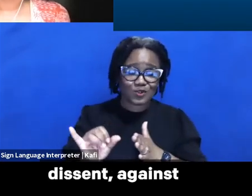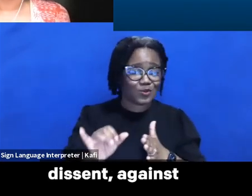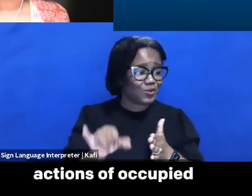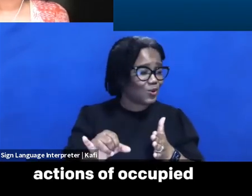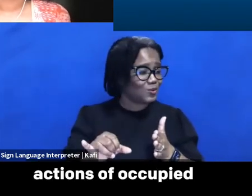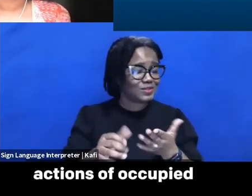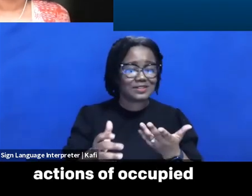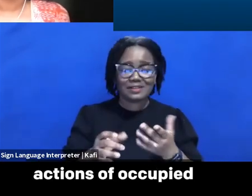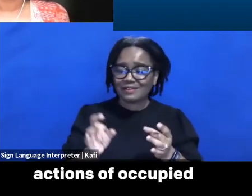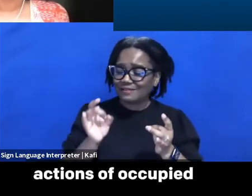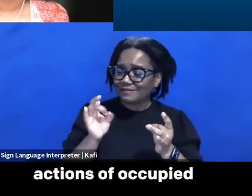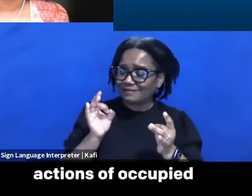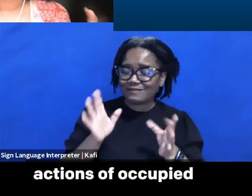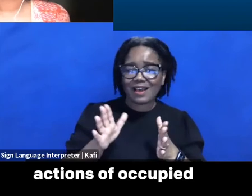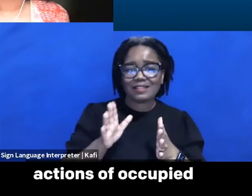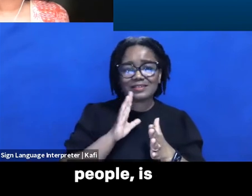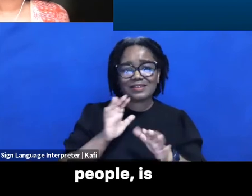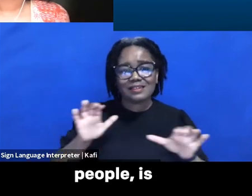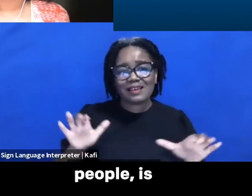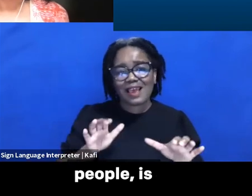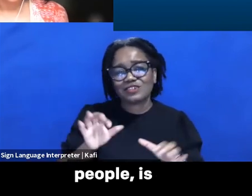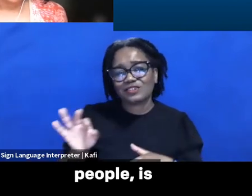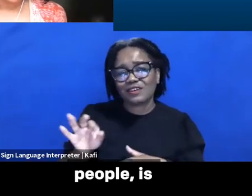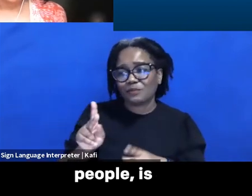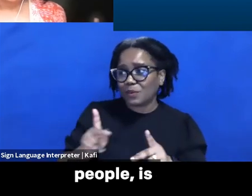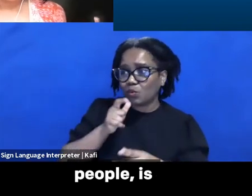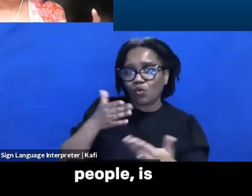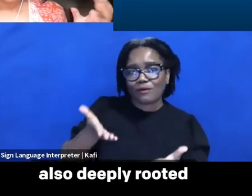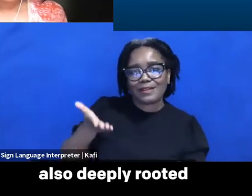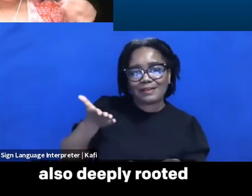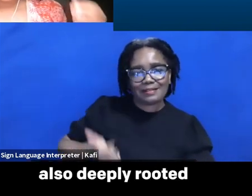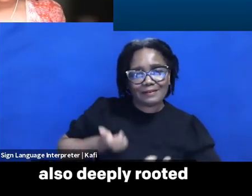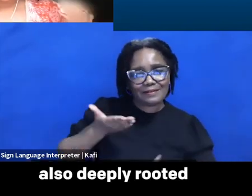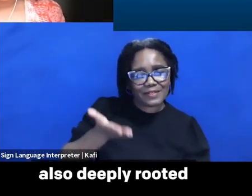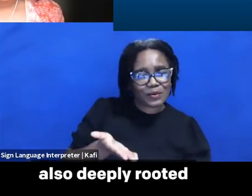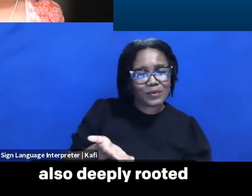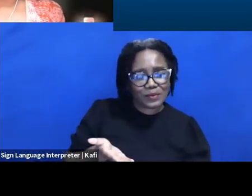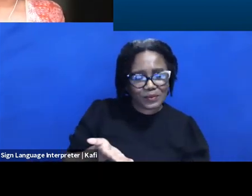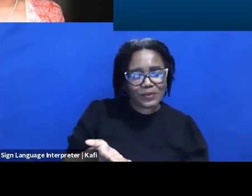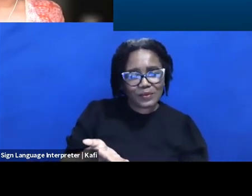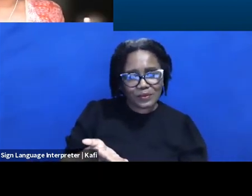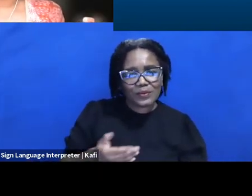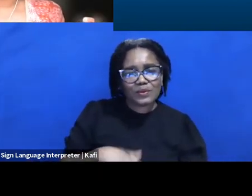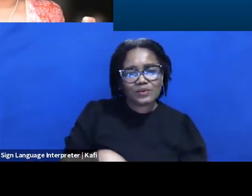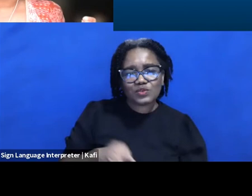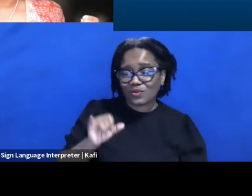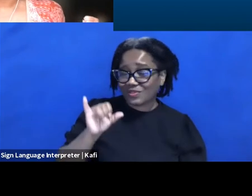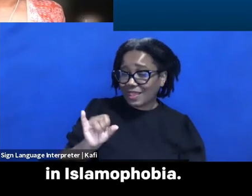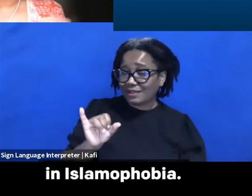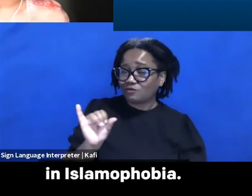against actions of occupied people, is also really rooted in